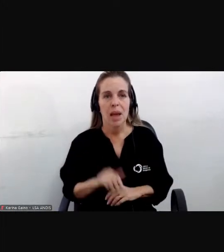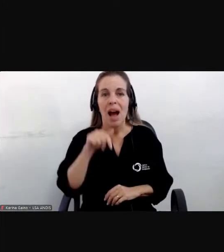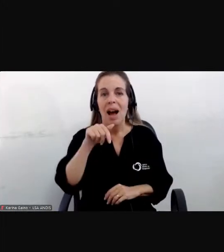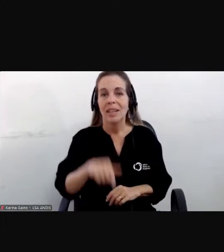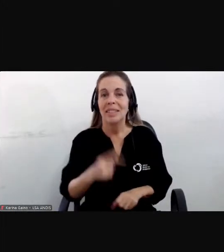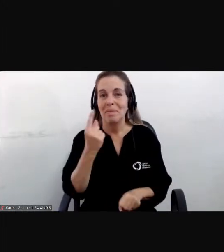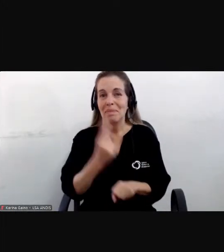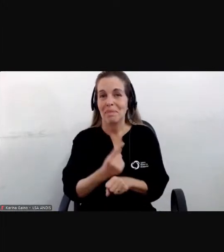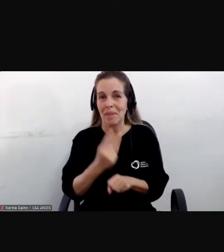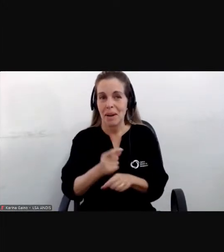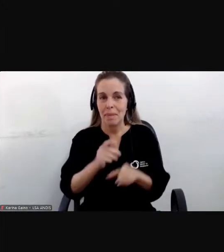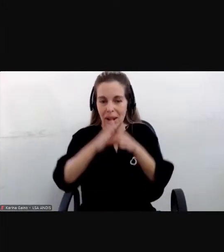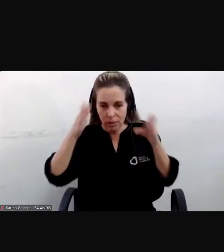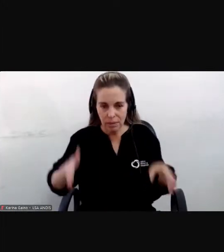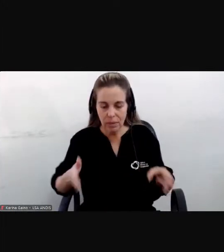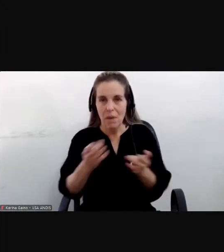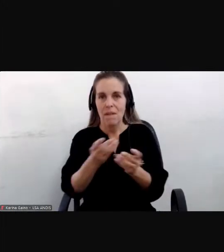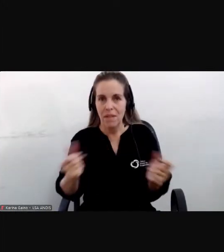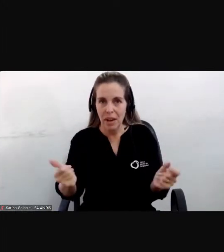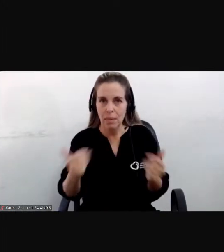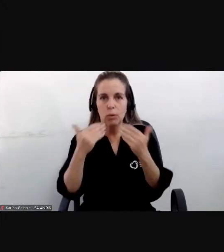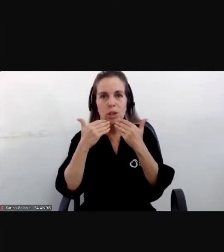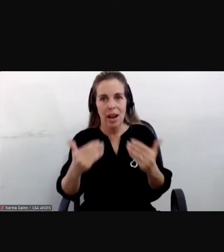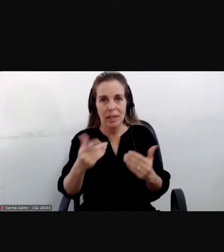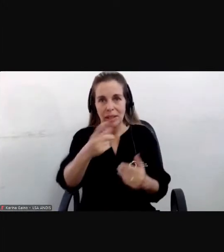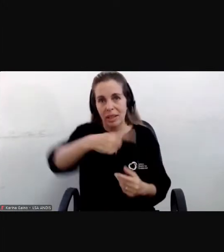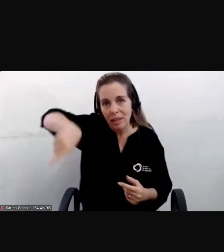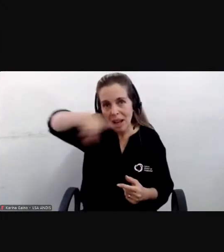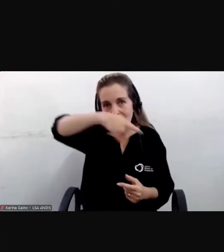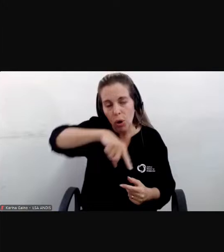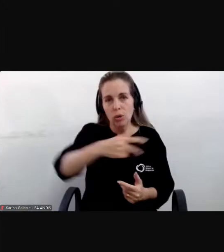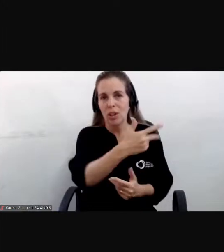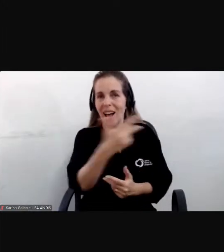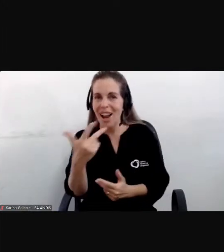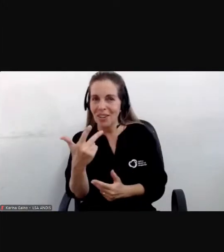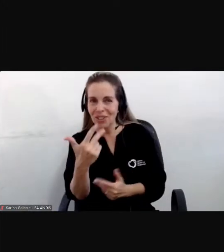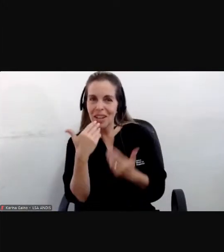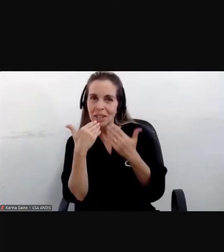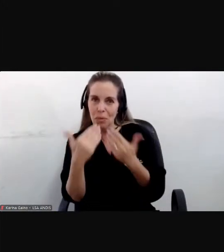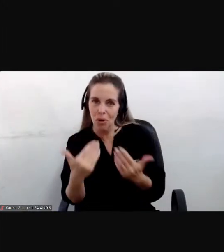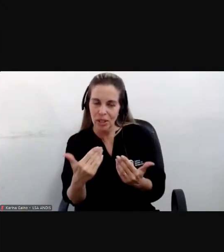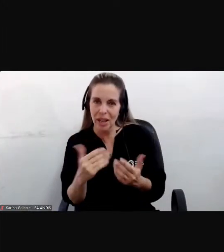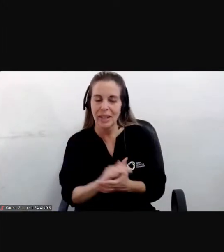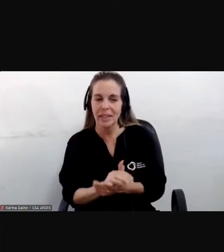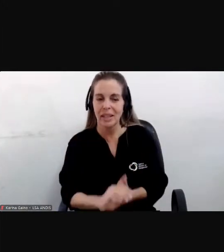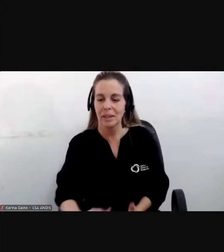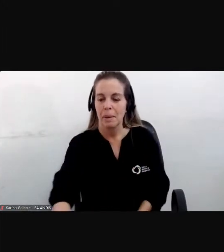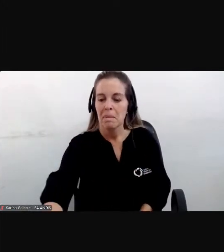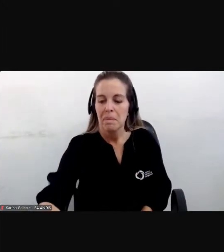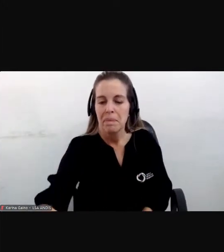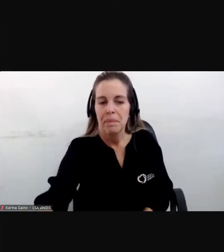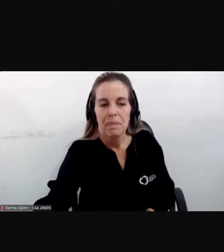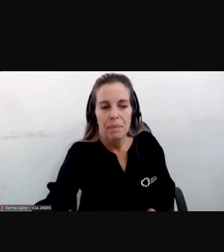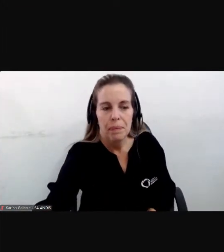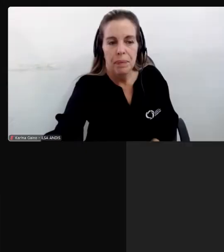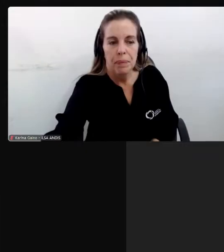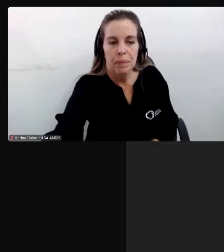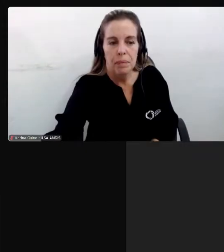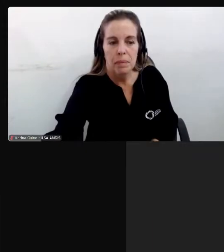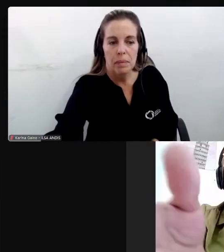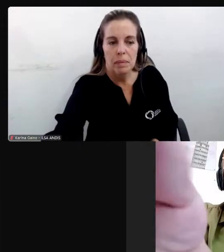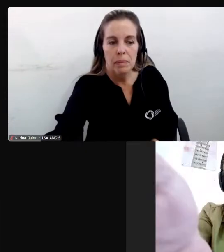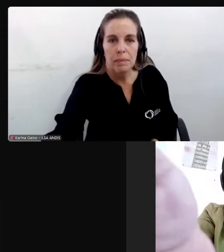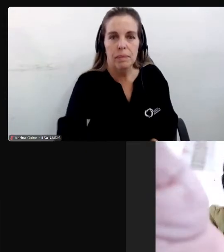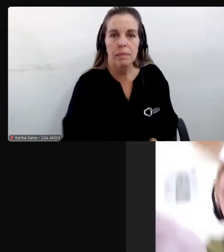And with that, we would like to conclude this panel. Thank you very much to our